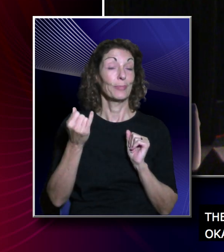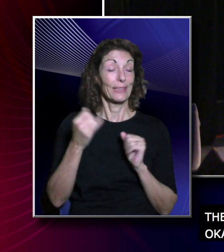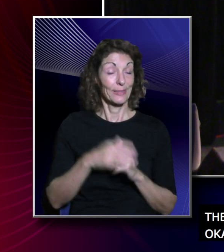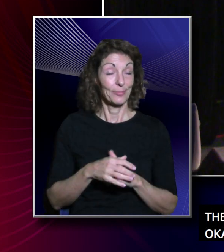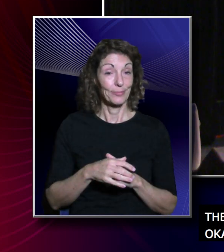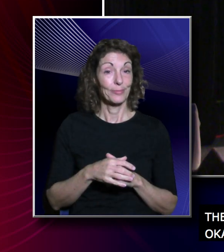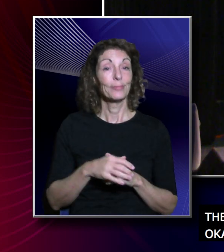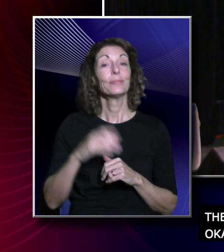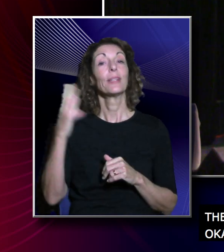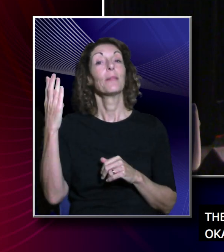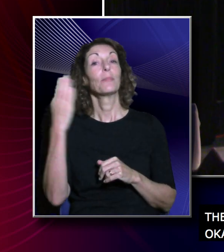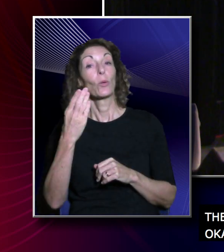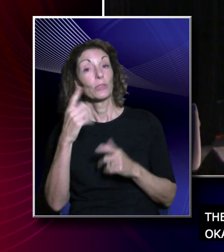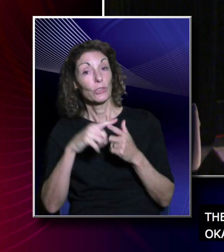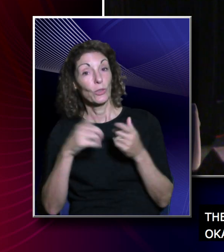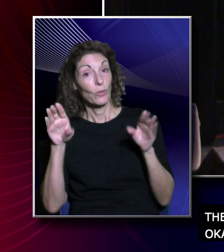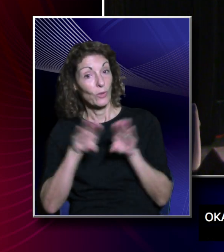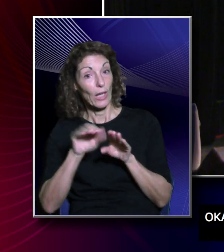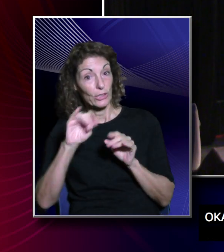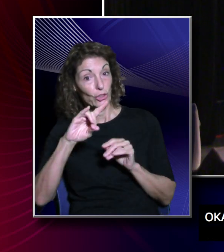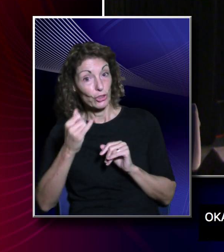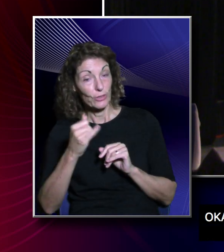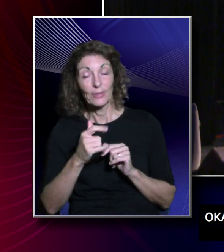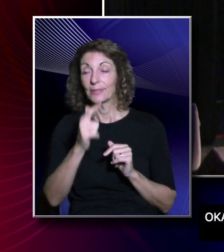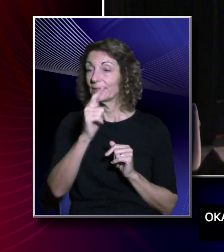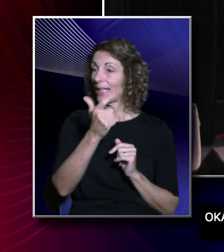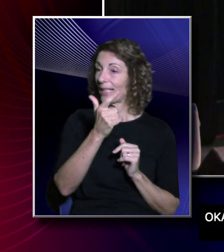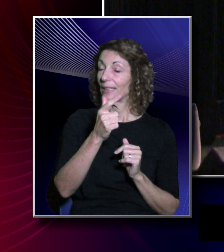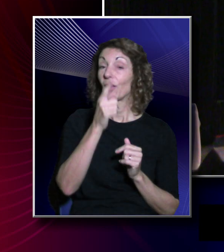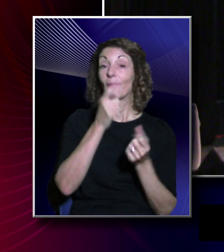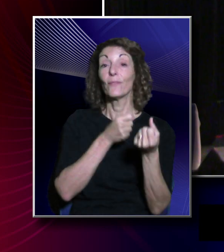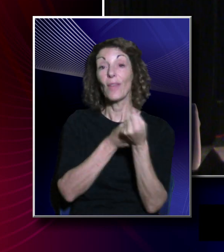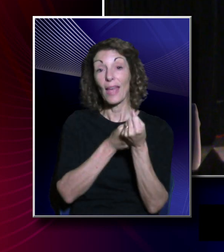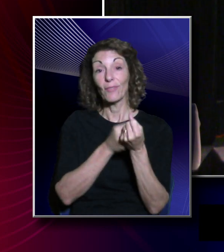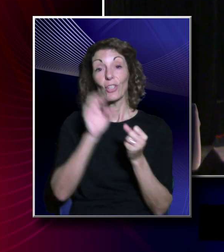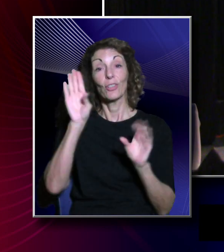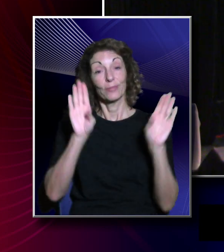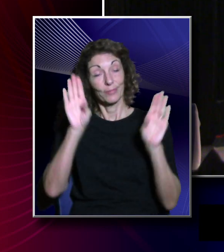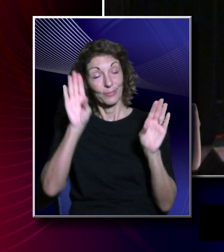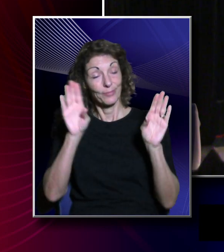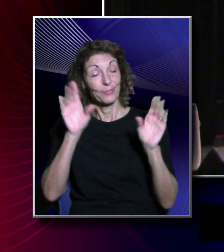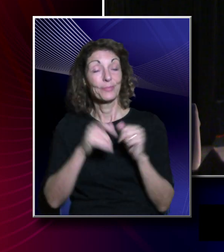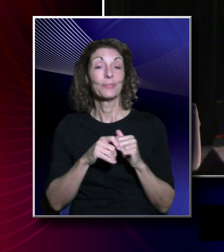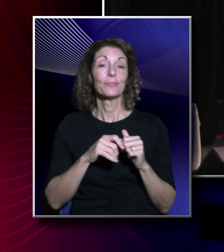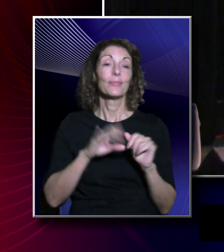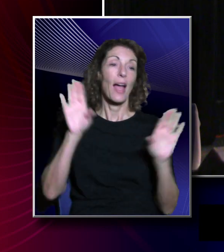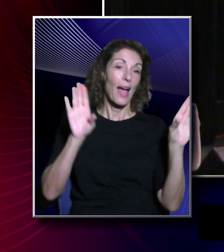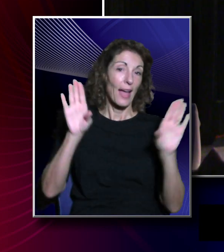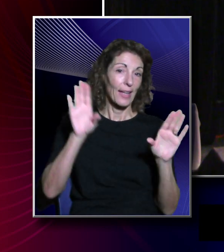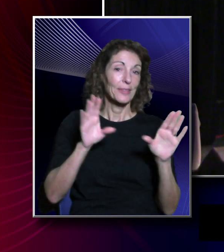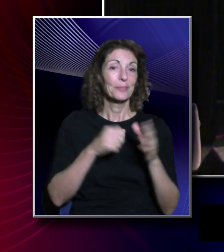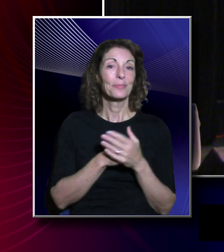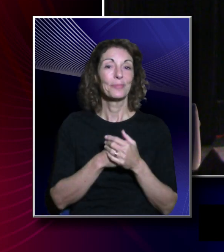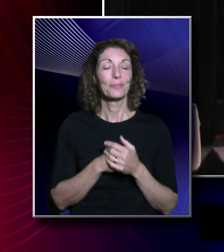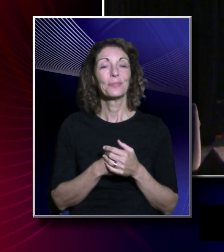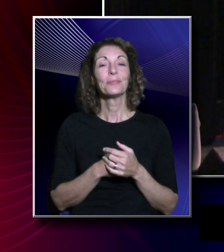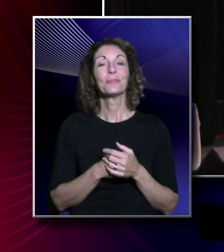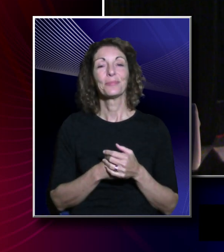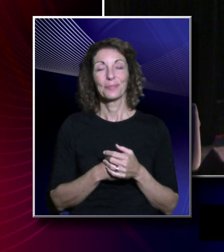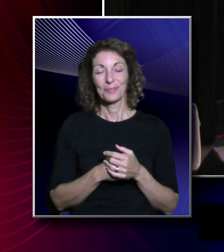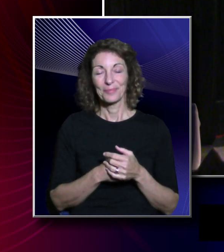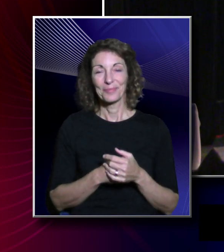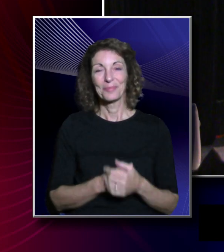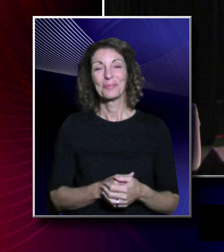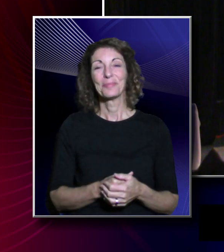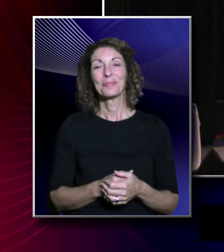I make a motion, we adjourn? Second. All in favor, say aye. And I second it. Aye. Everybody wants to be Aye. a second Aye.